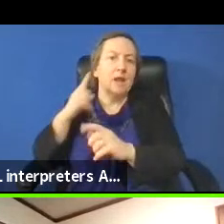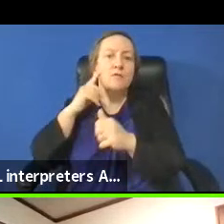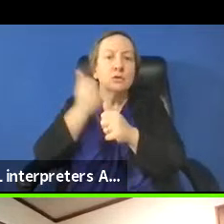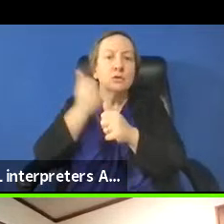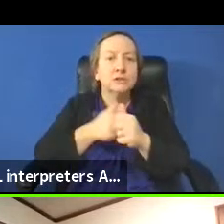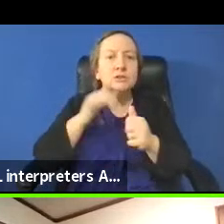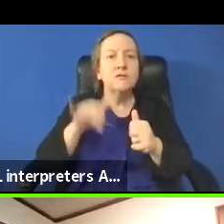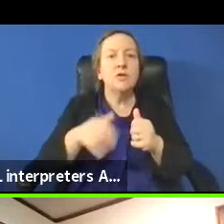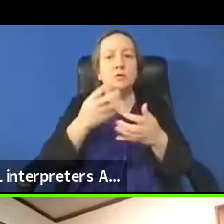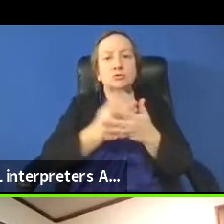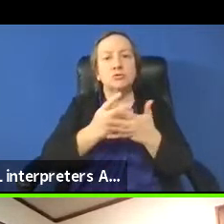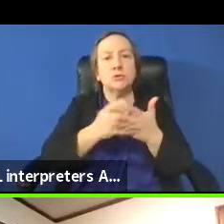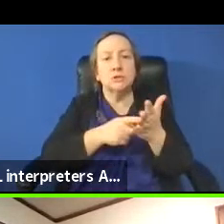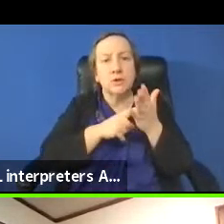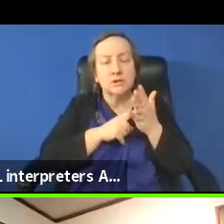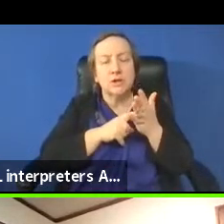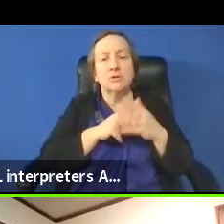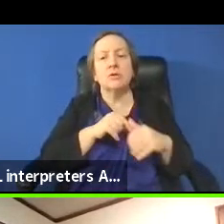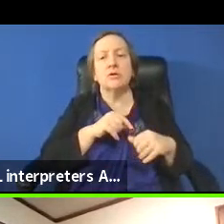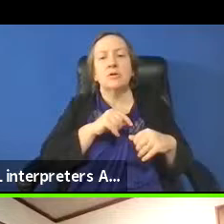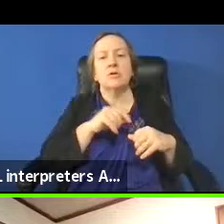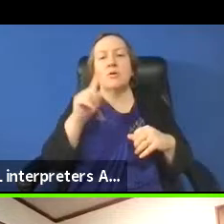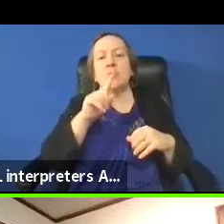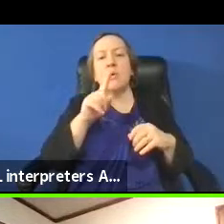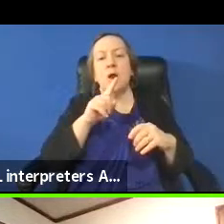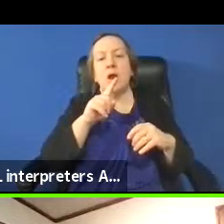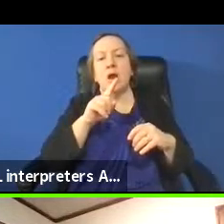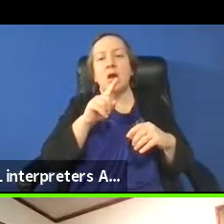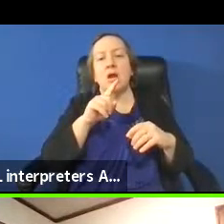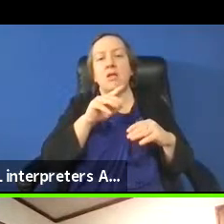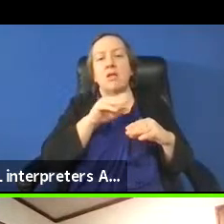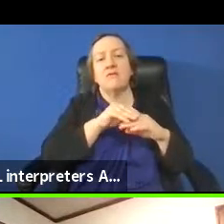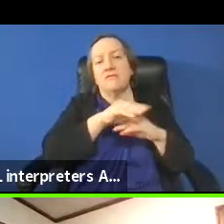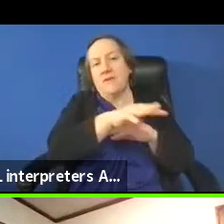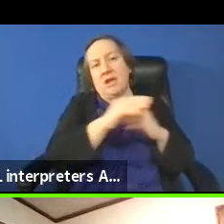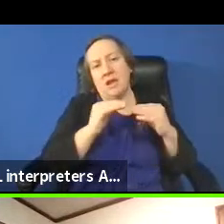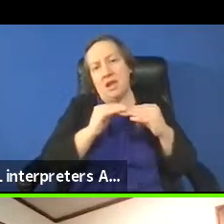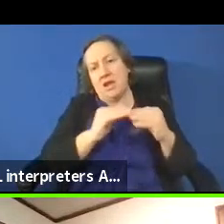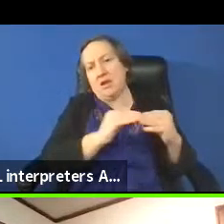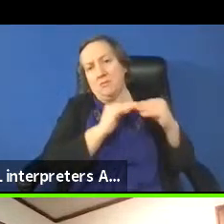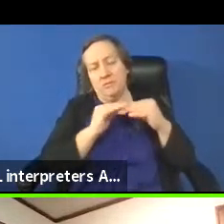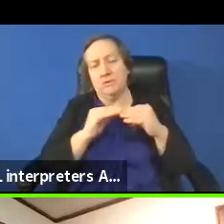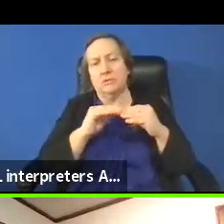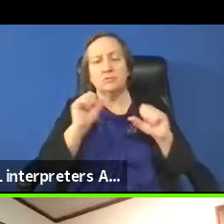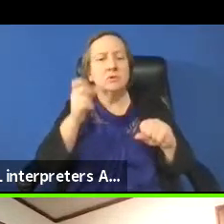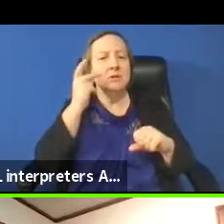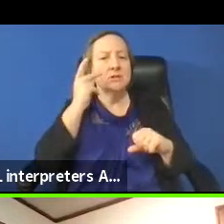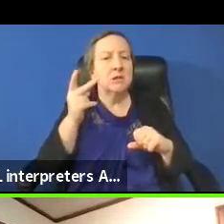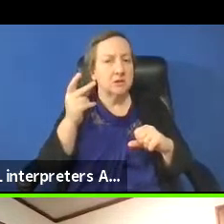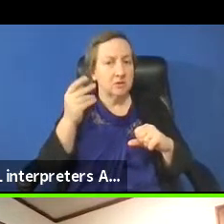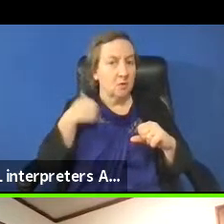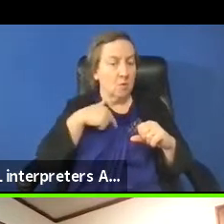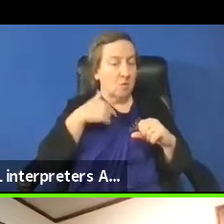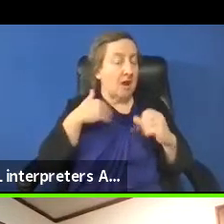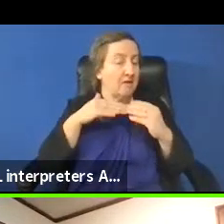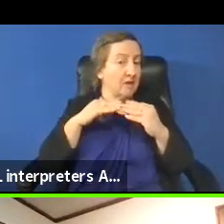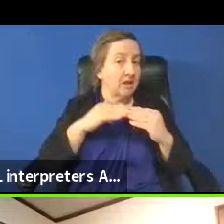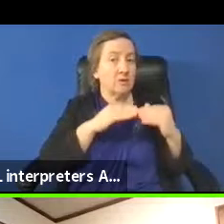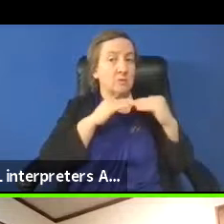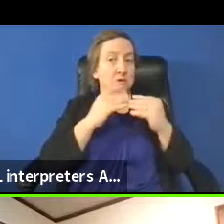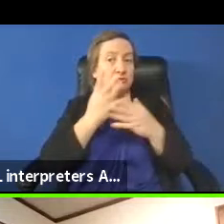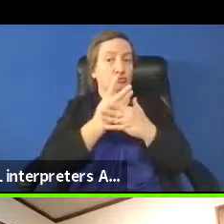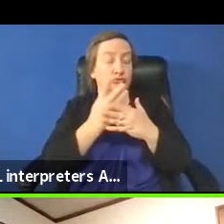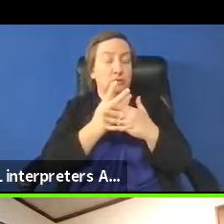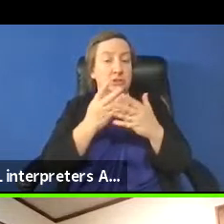screening criteria where it's applicable to equity, so that you can actually see, okay, so we have our equity screening criteria